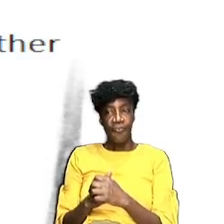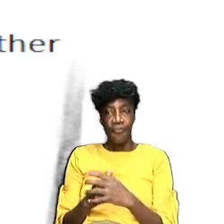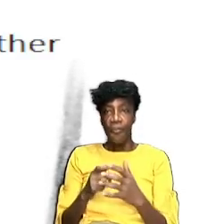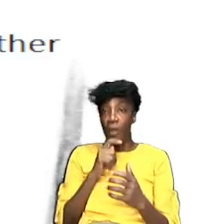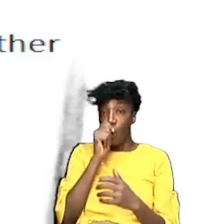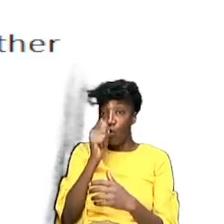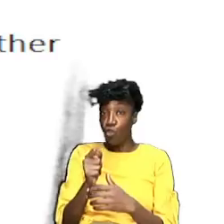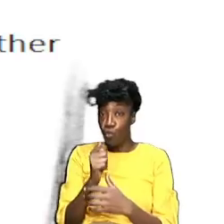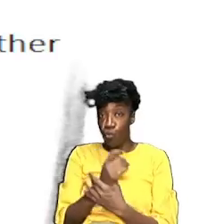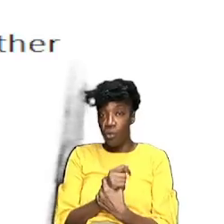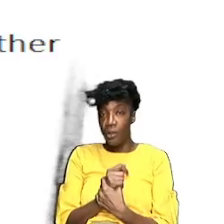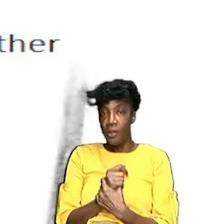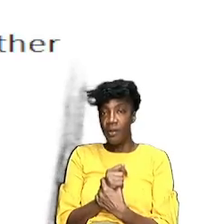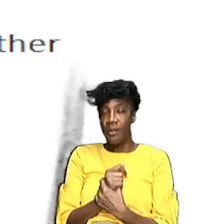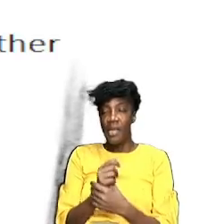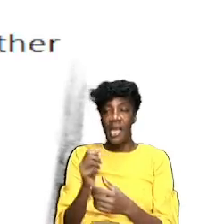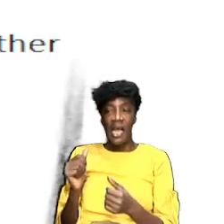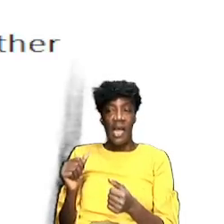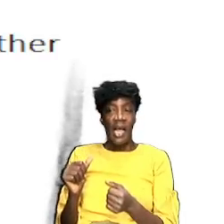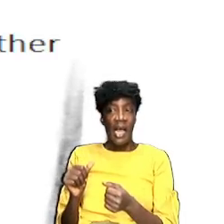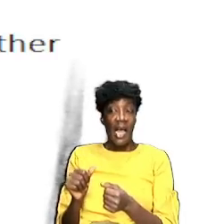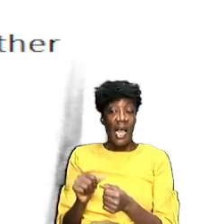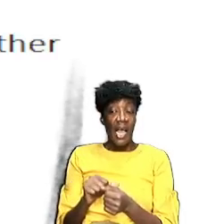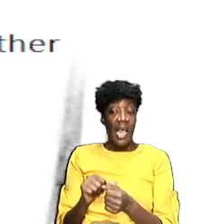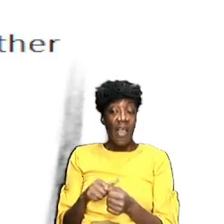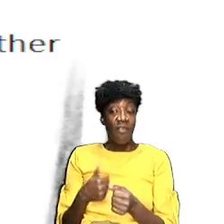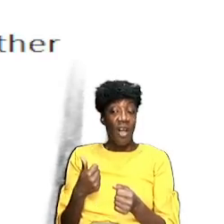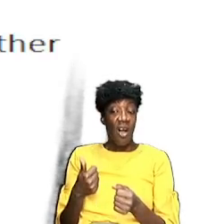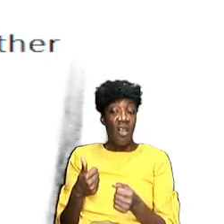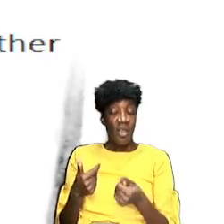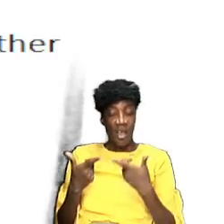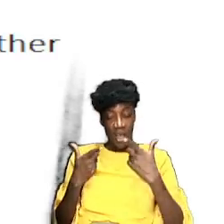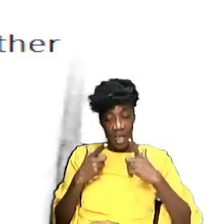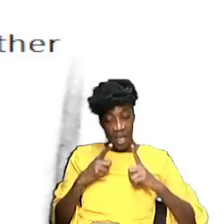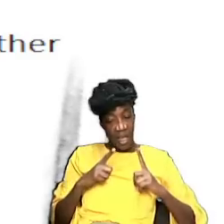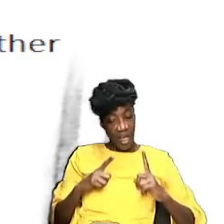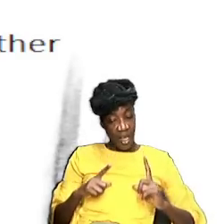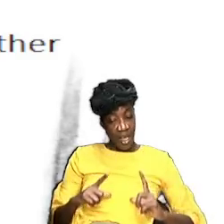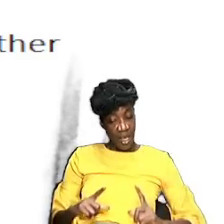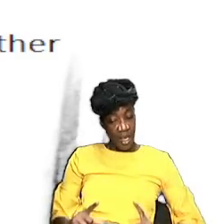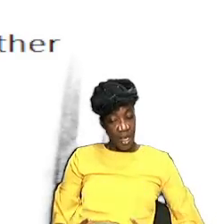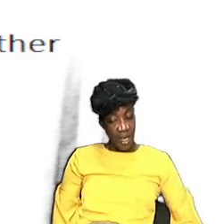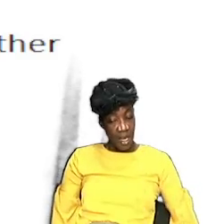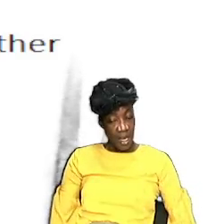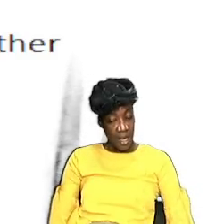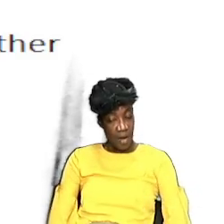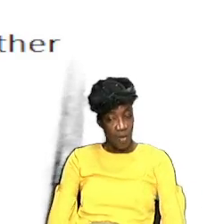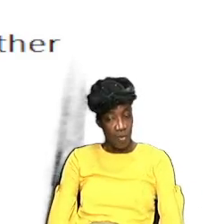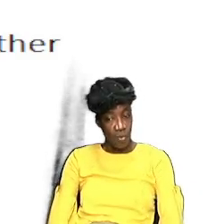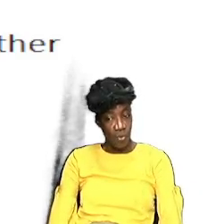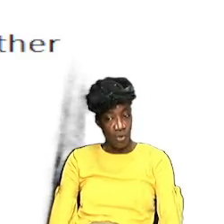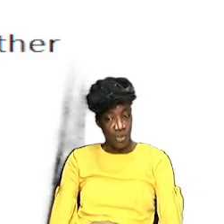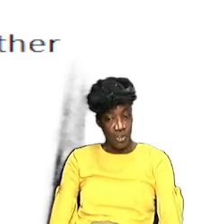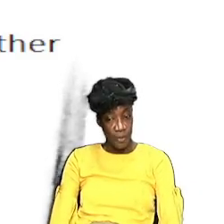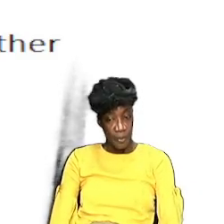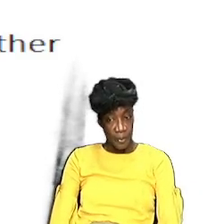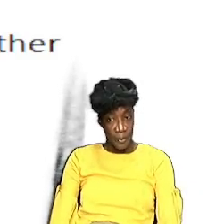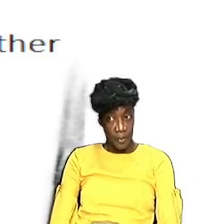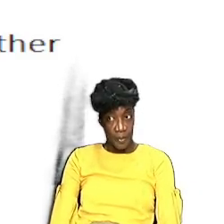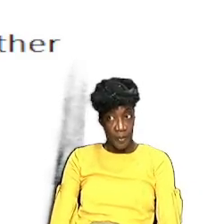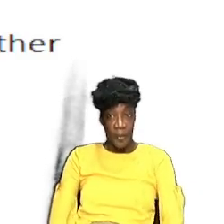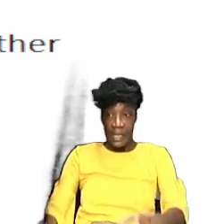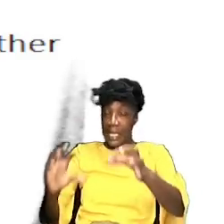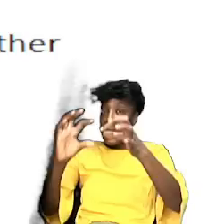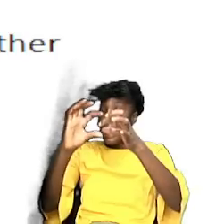truth. Every single other garment or every other part of the armor was hitched